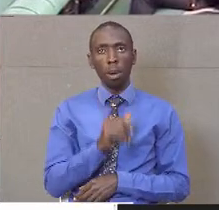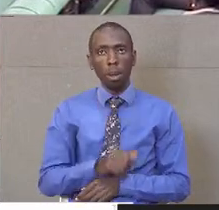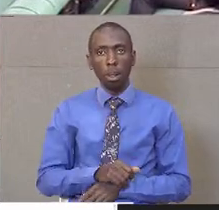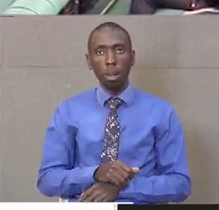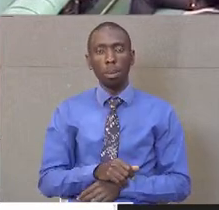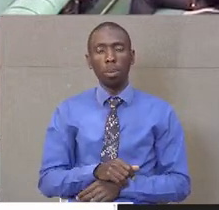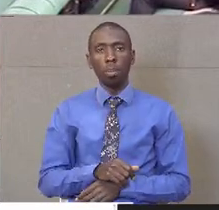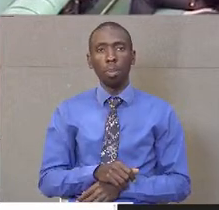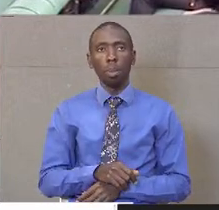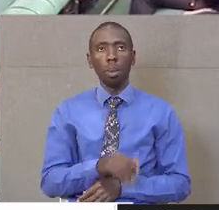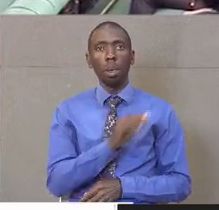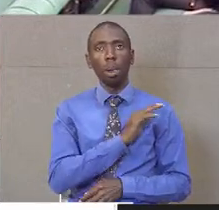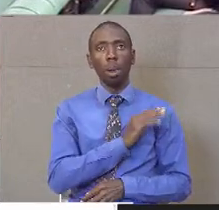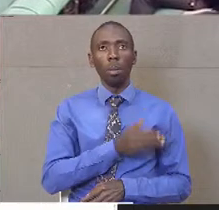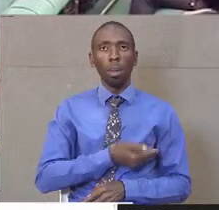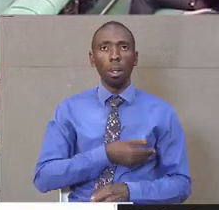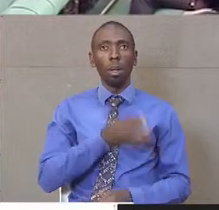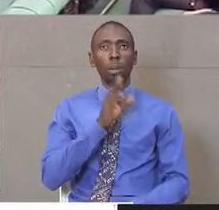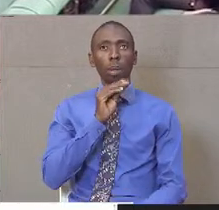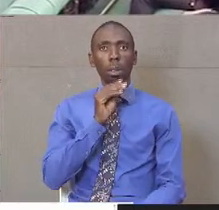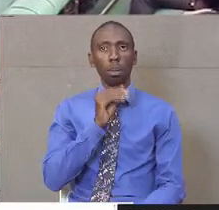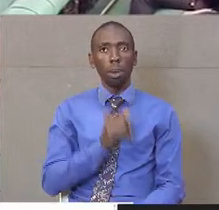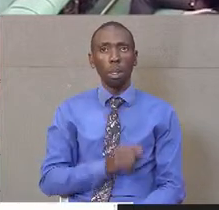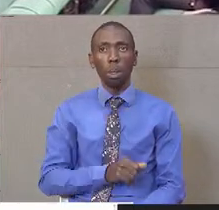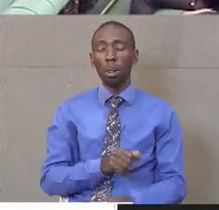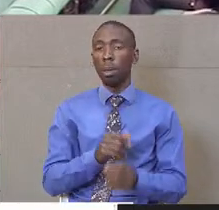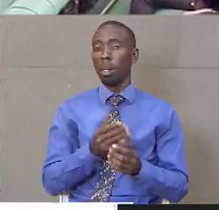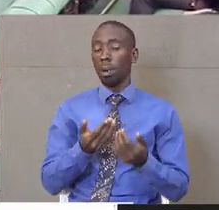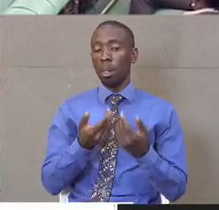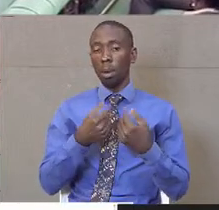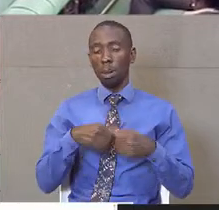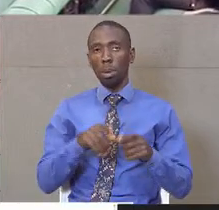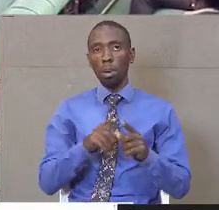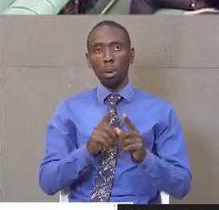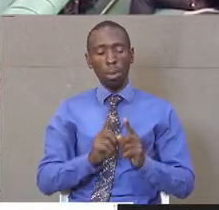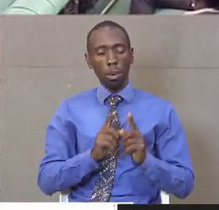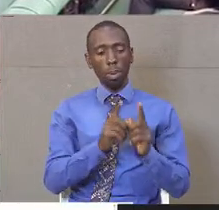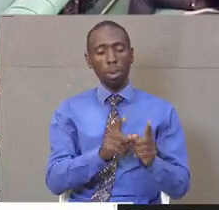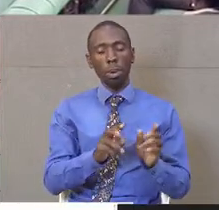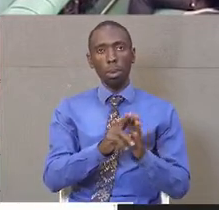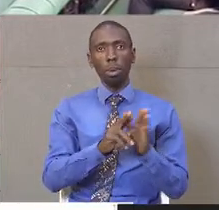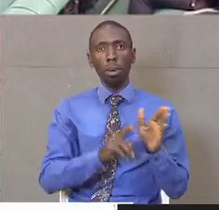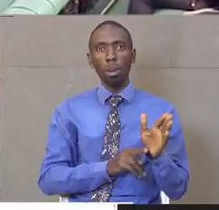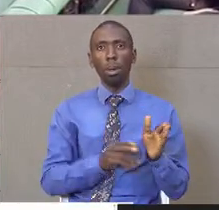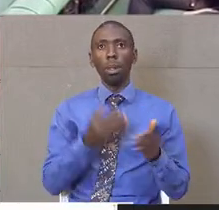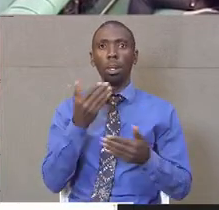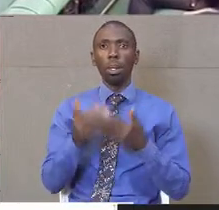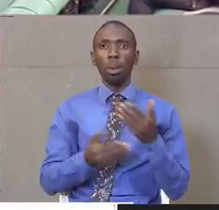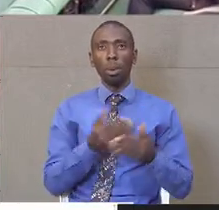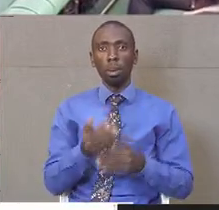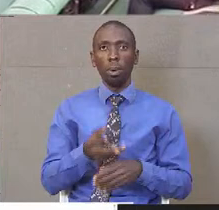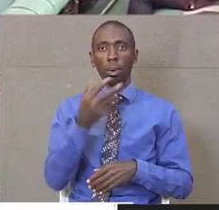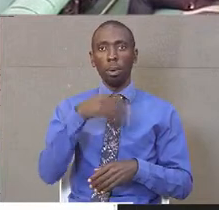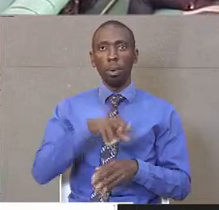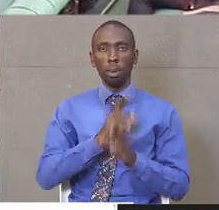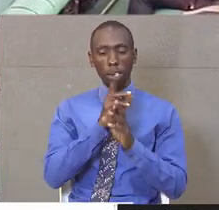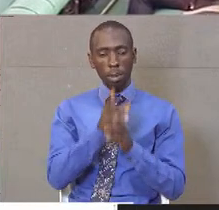Thank you, Right Madam Honorable Speaker. In according to our rules. Thank you, Right Honorable Speaker.